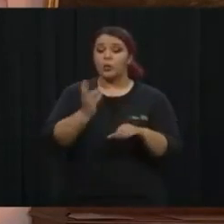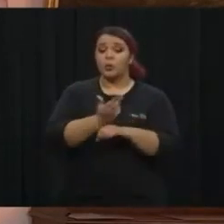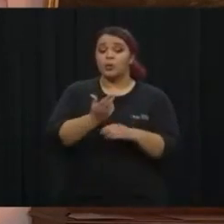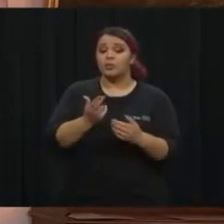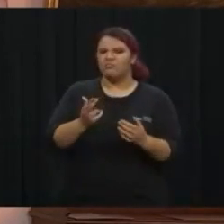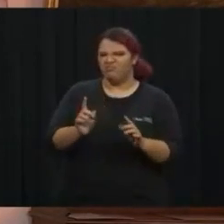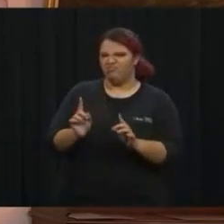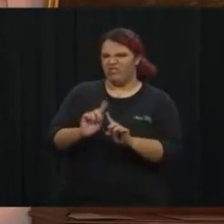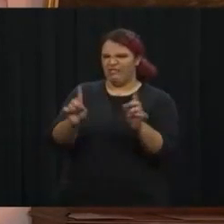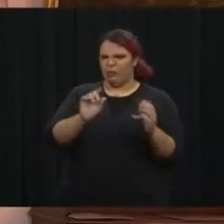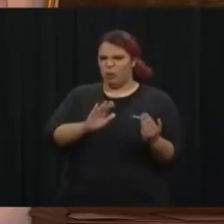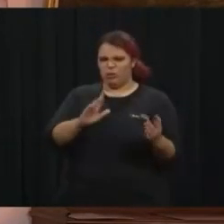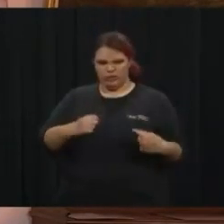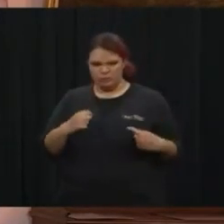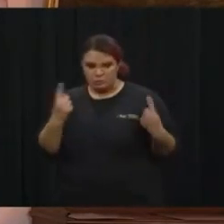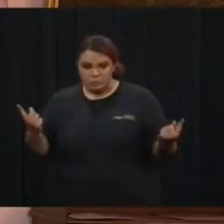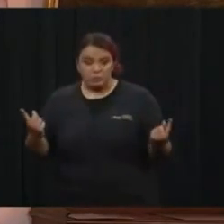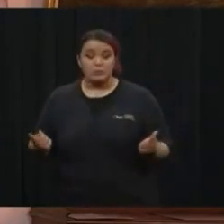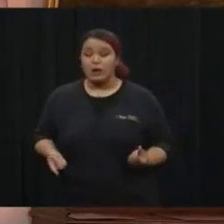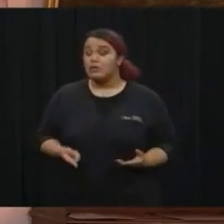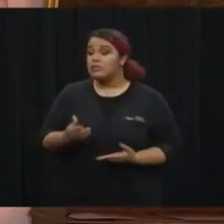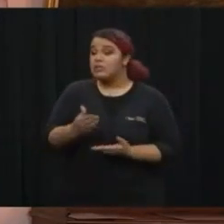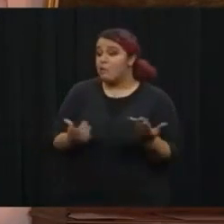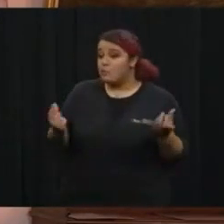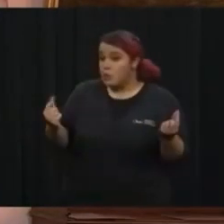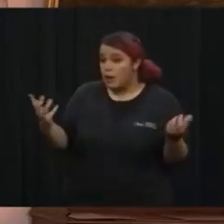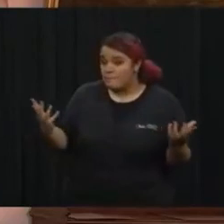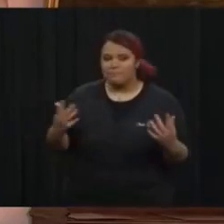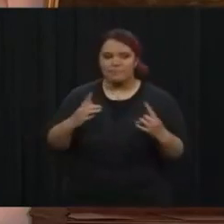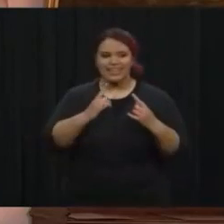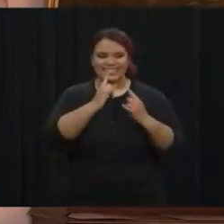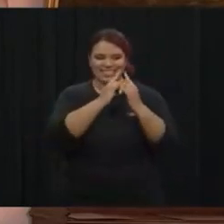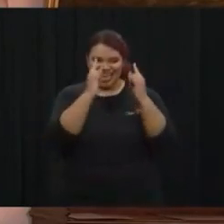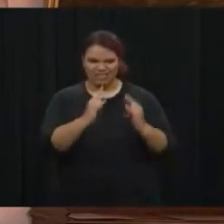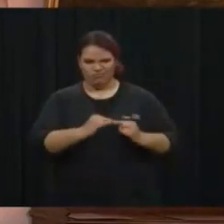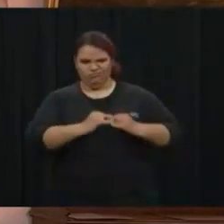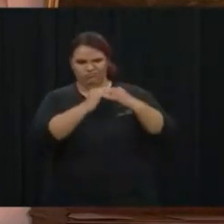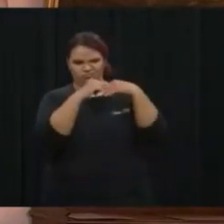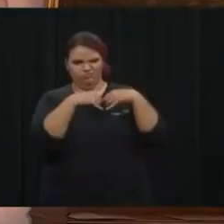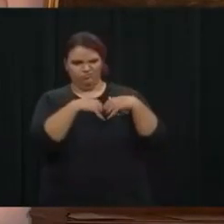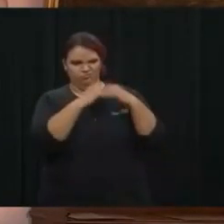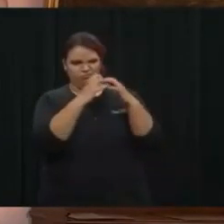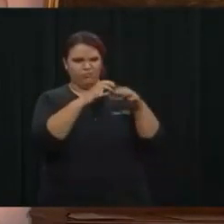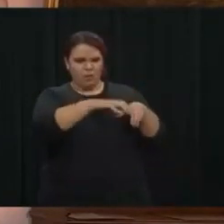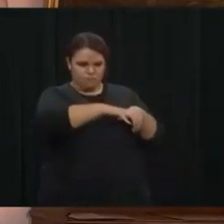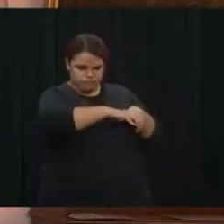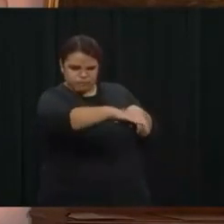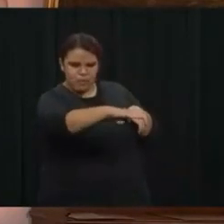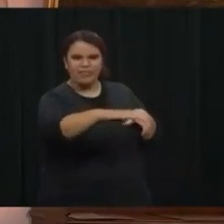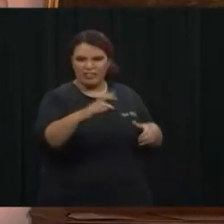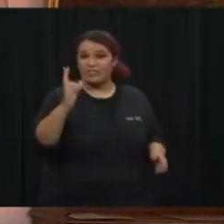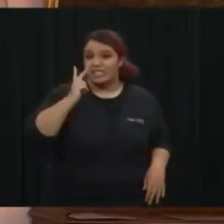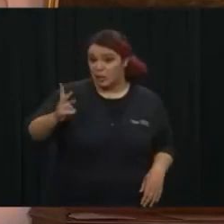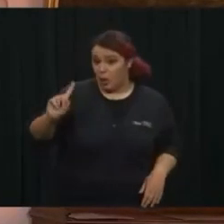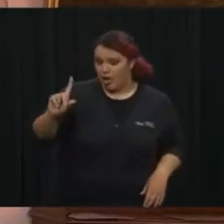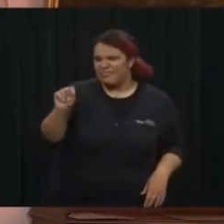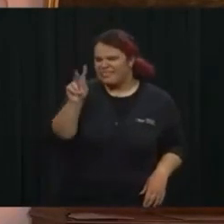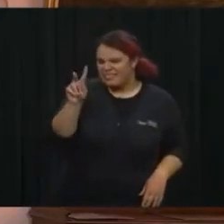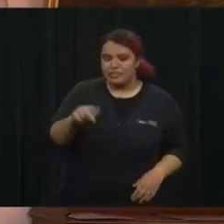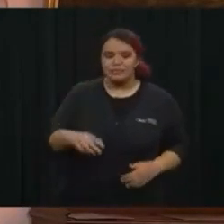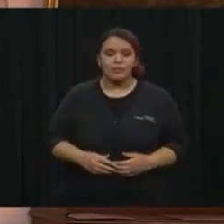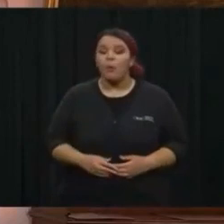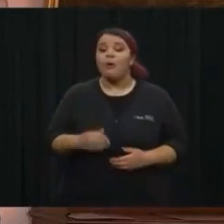that? Yeah, I believe, as the governor said, we have been working closely with all the CEOs and CMOs of